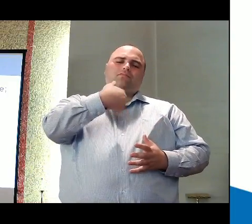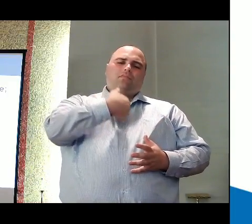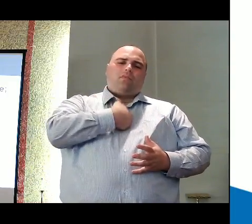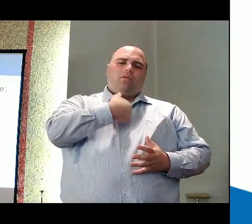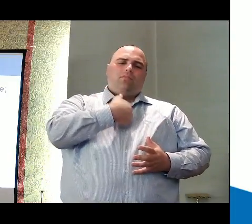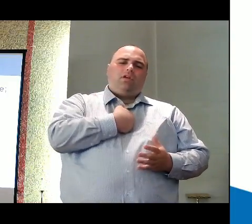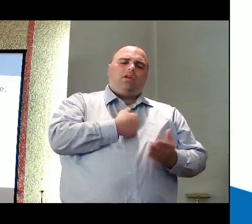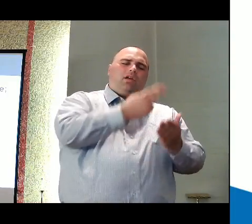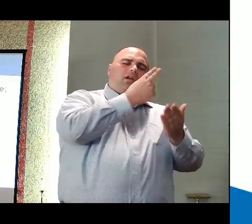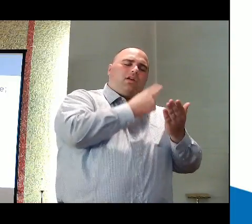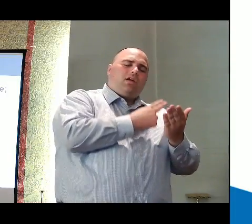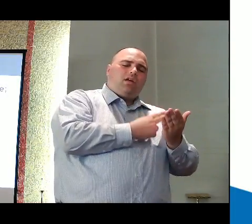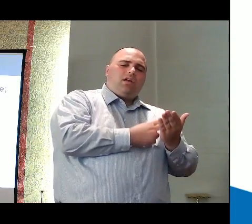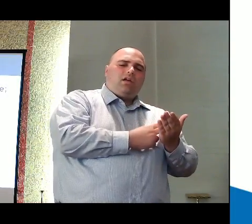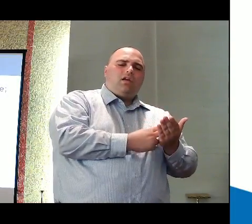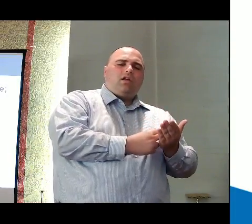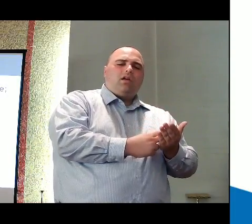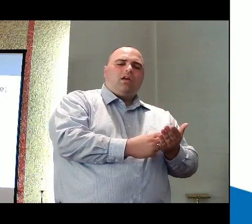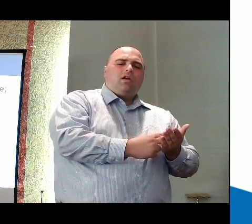is to be